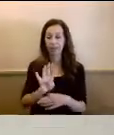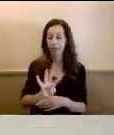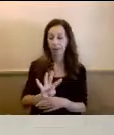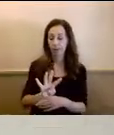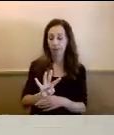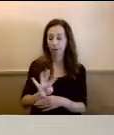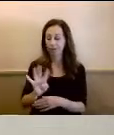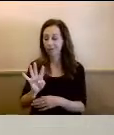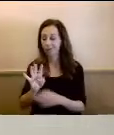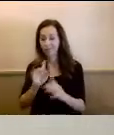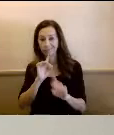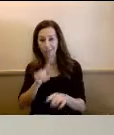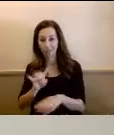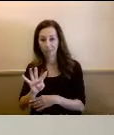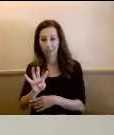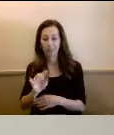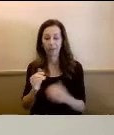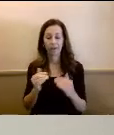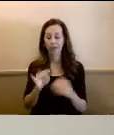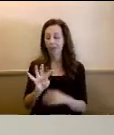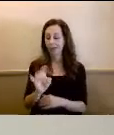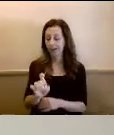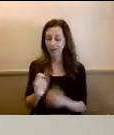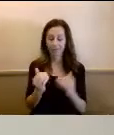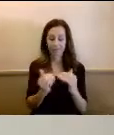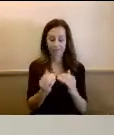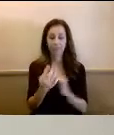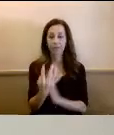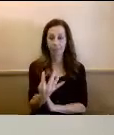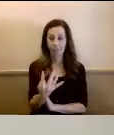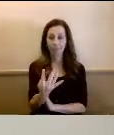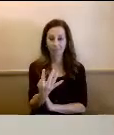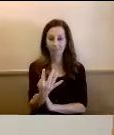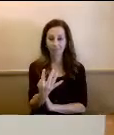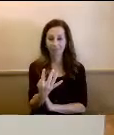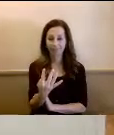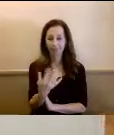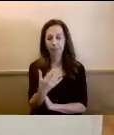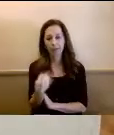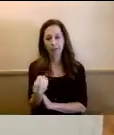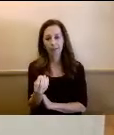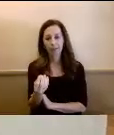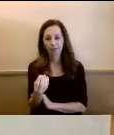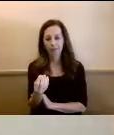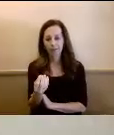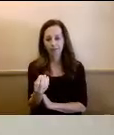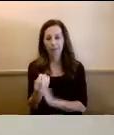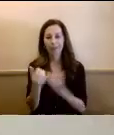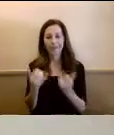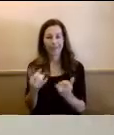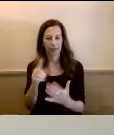4. We get 4. So we have x equals 4. And then we're